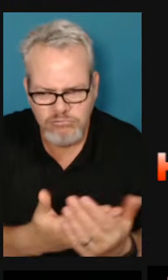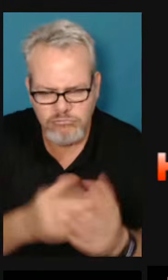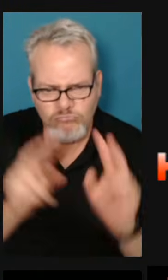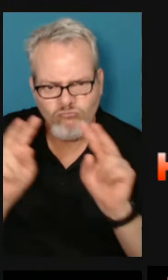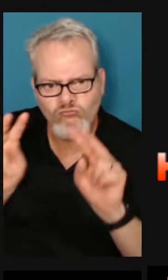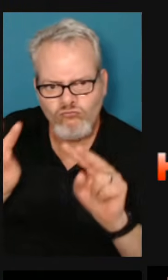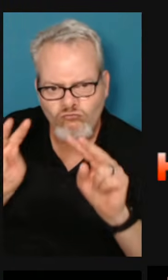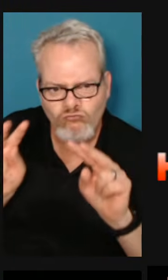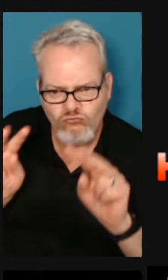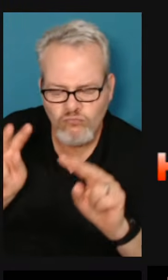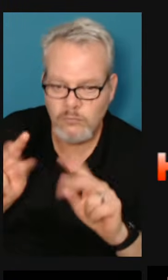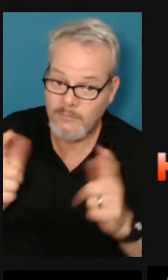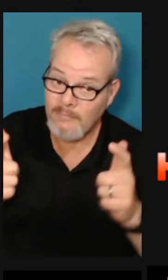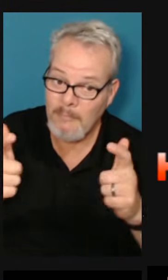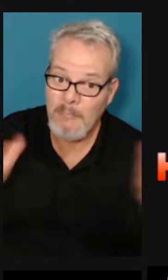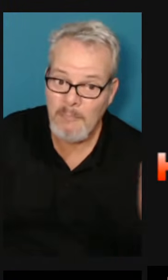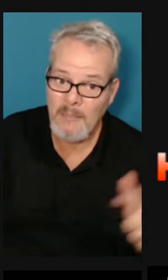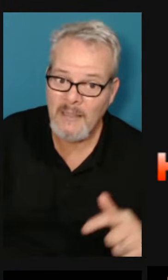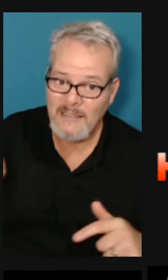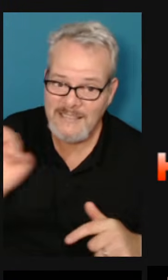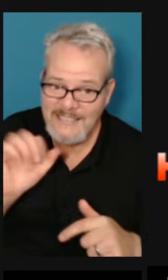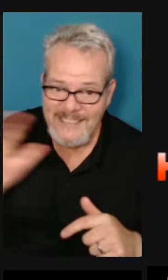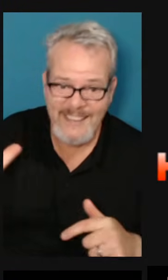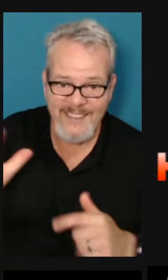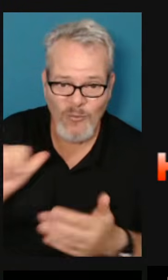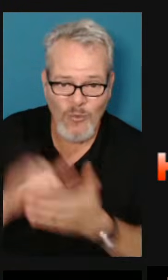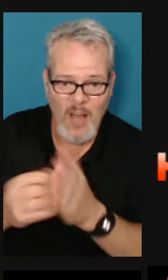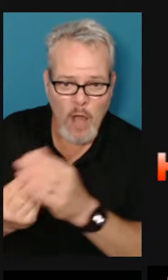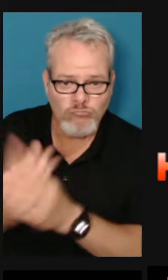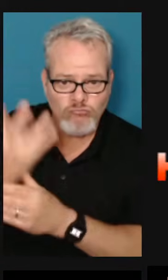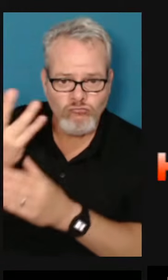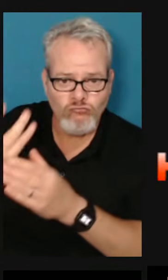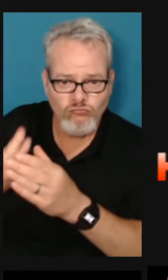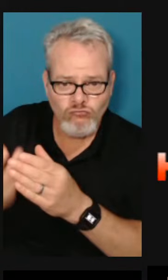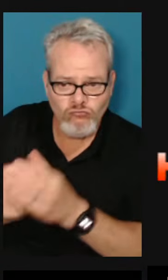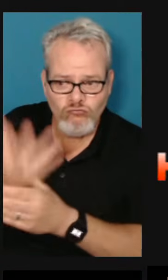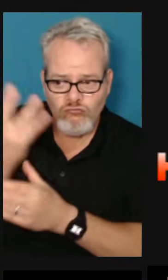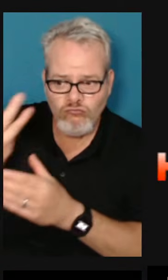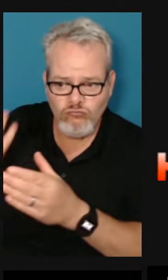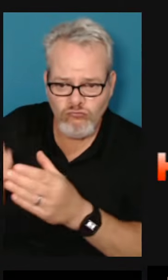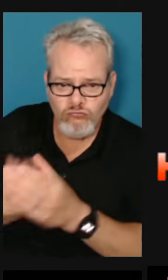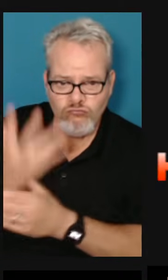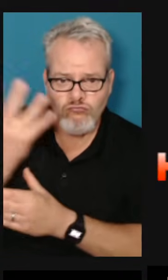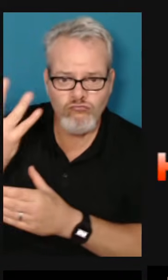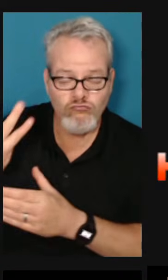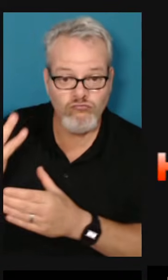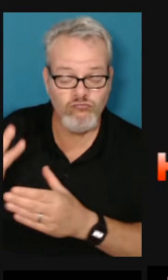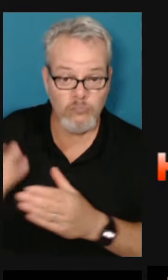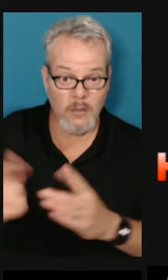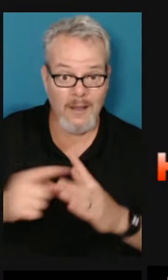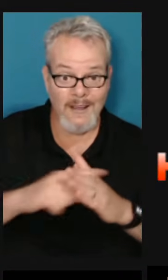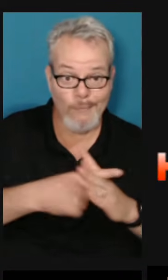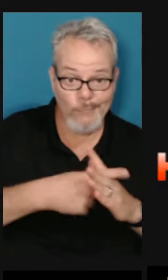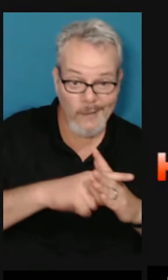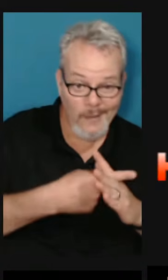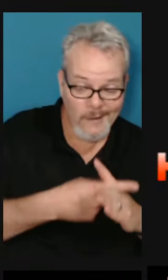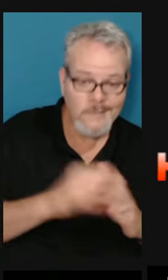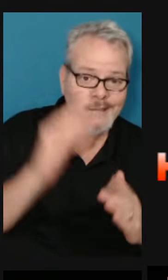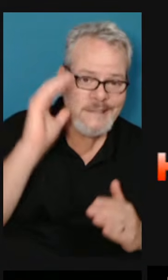it's a big deal when it goes off. So in the beginning, it seemed like that was going to be what was on the menu